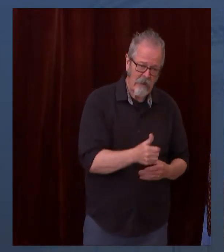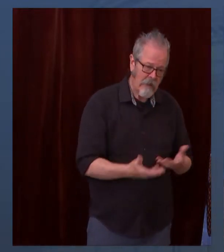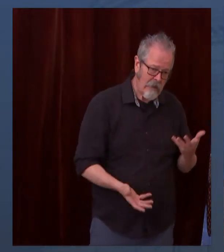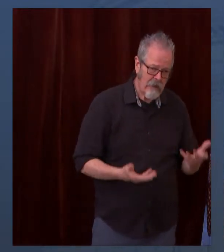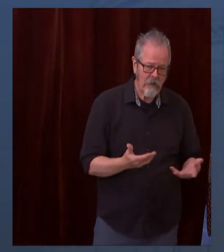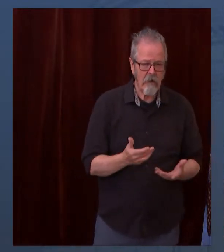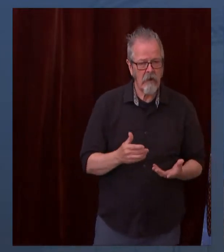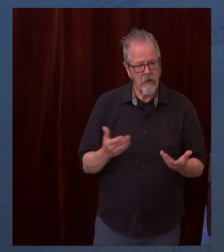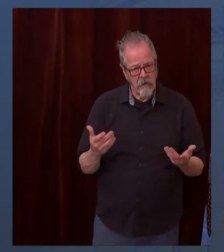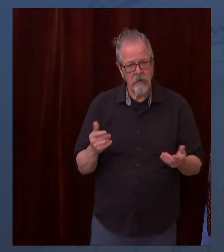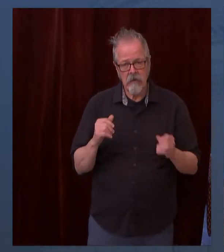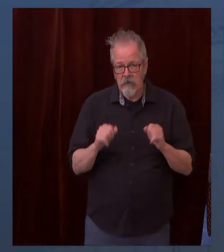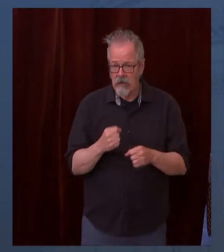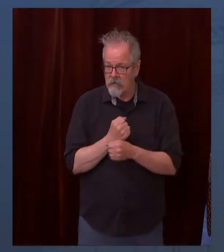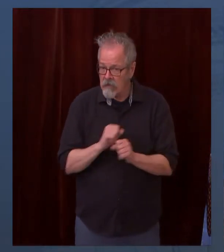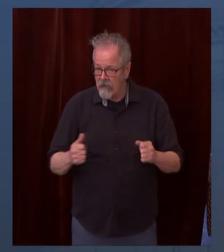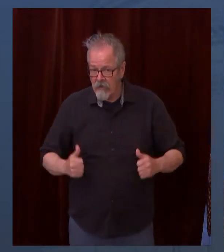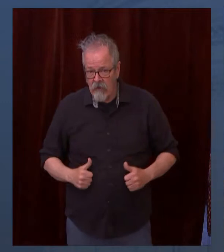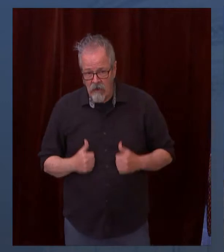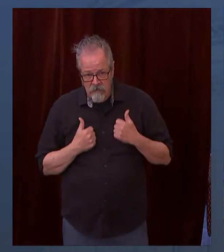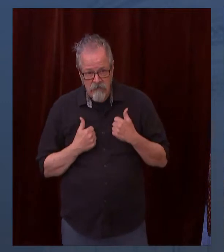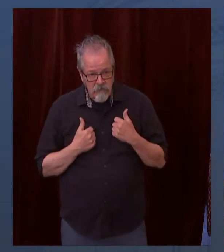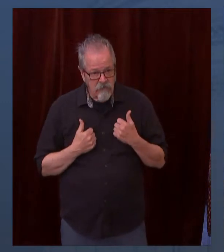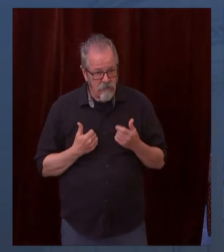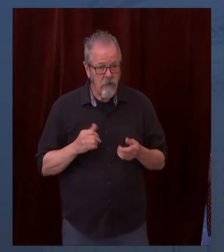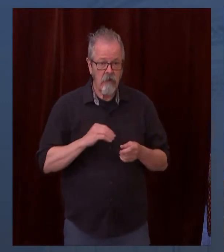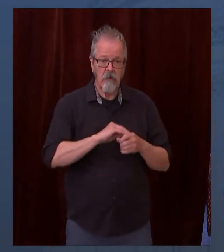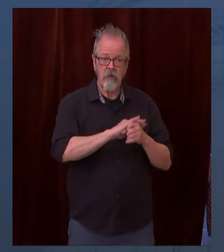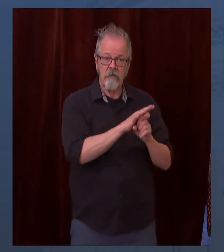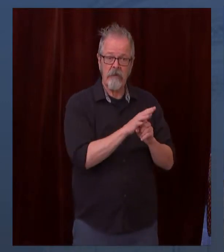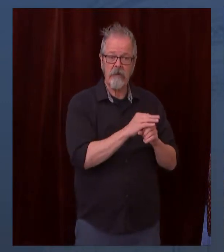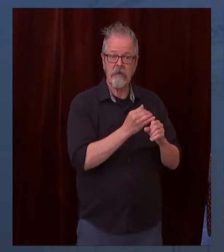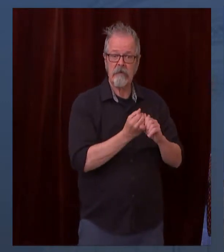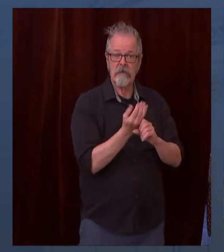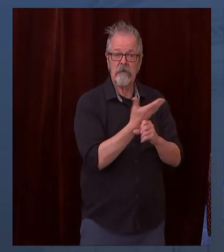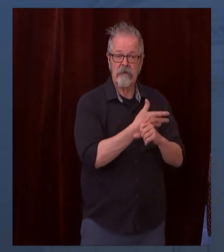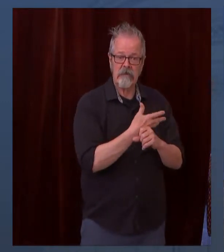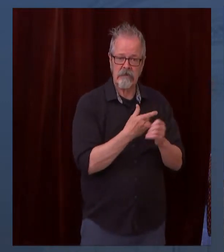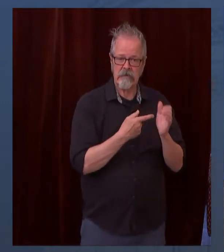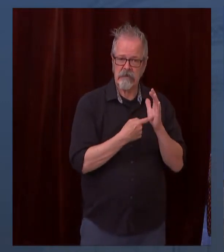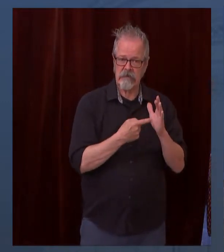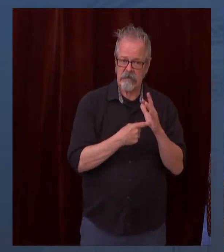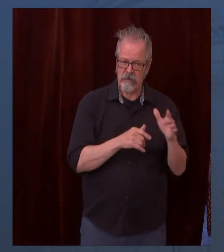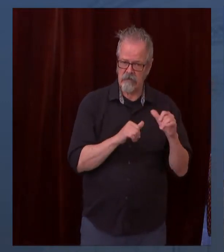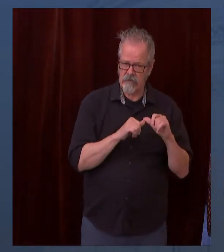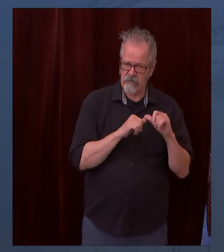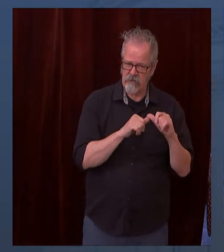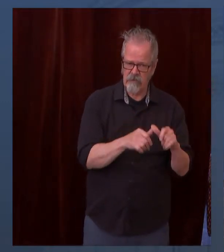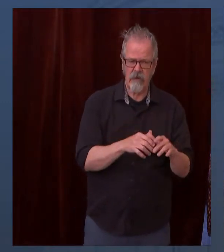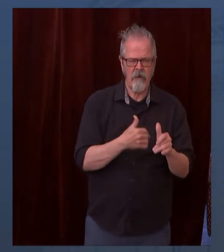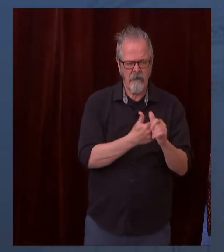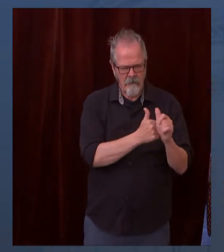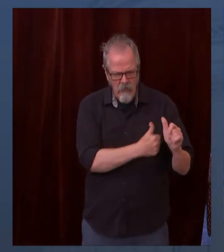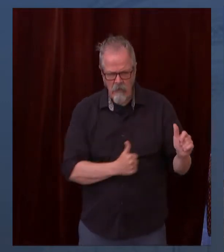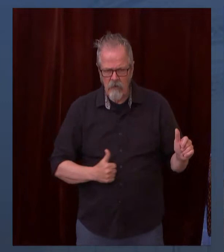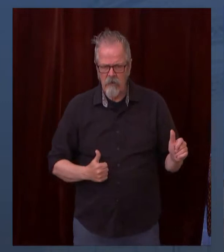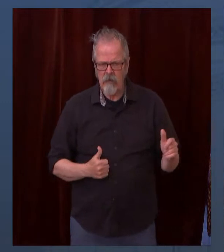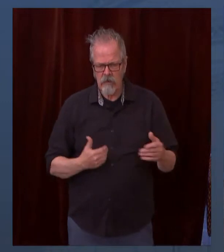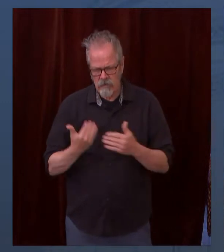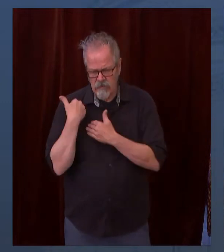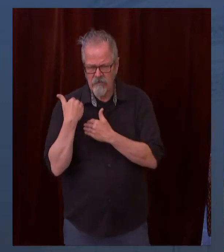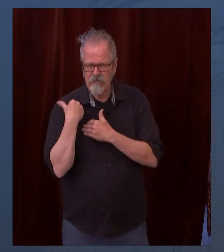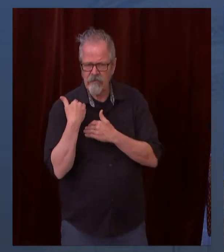family's life. It's a great thing that you can be responsible, a member of our community. But there will